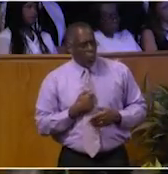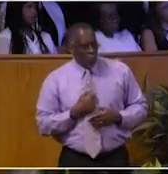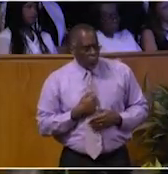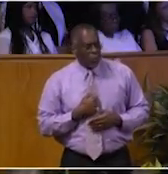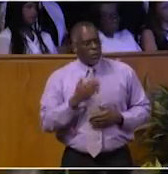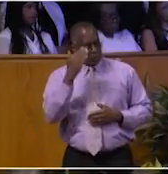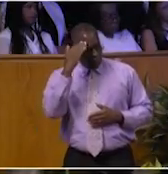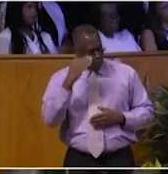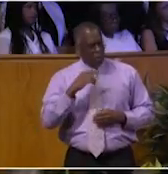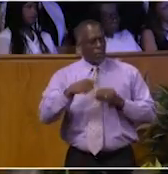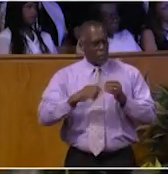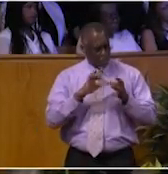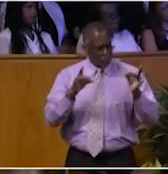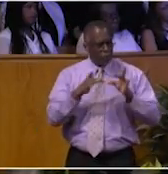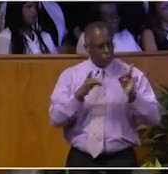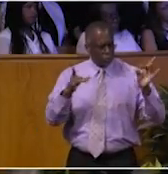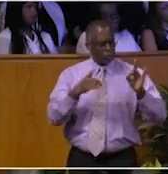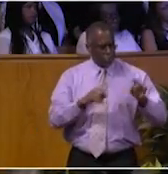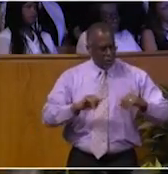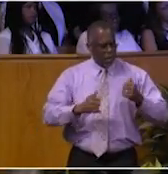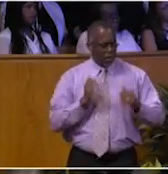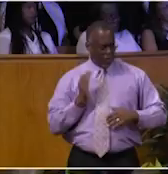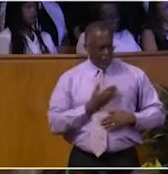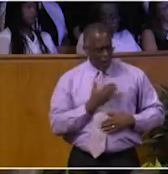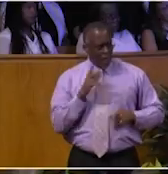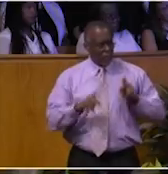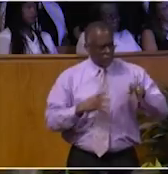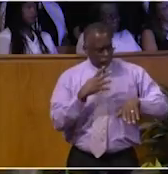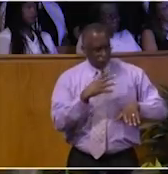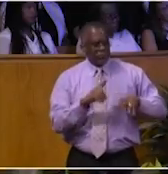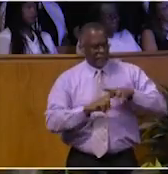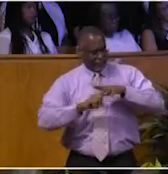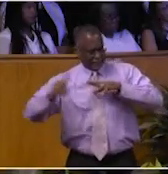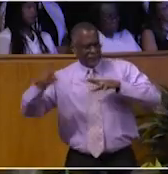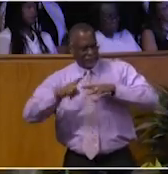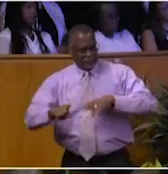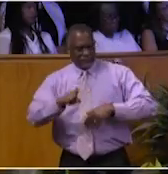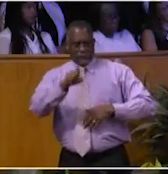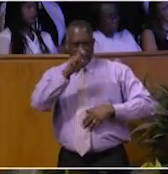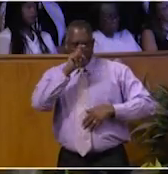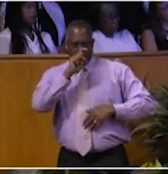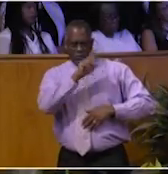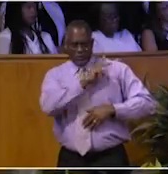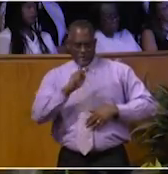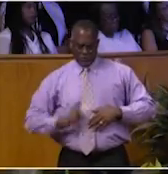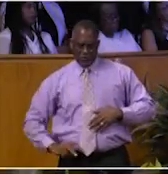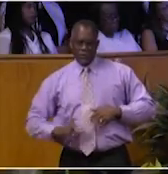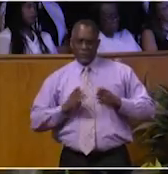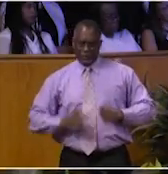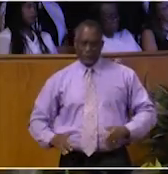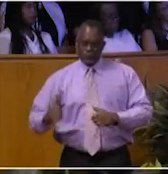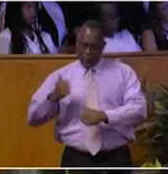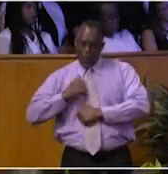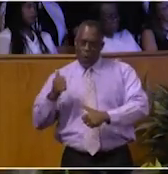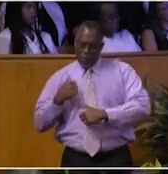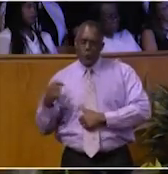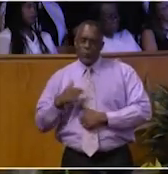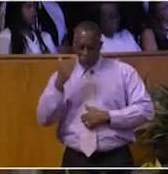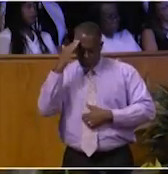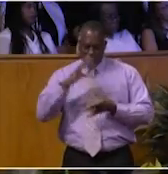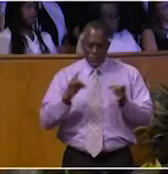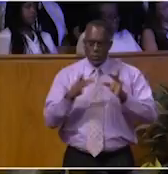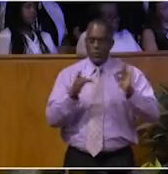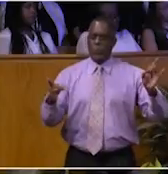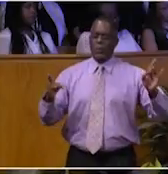Pharaoh's army. They had not witnessed it and didn't understand the breadth, the depth, and the pain of